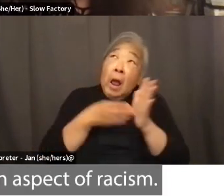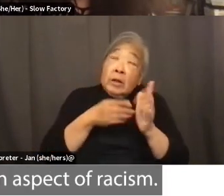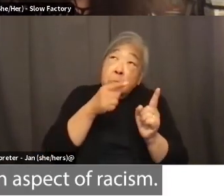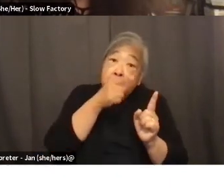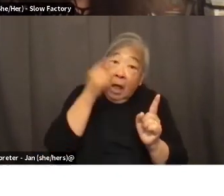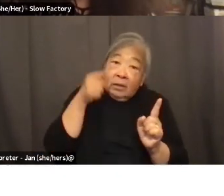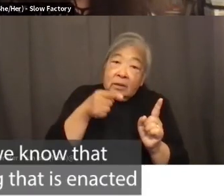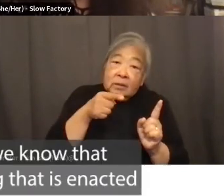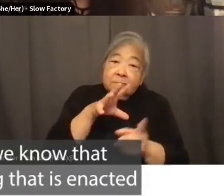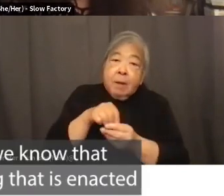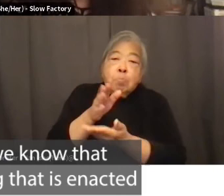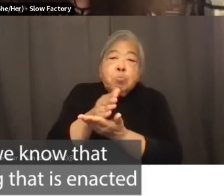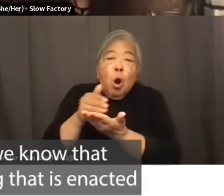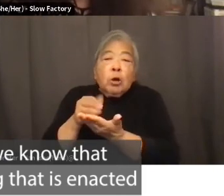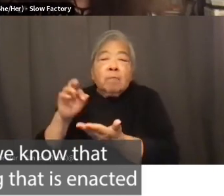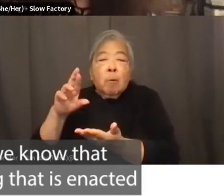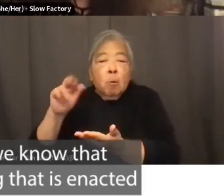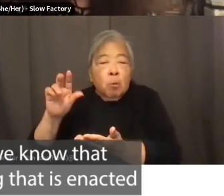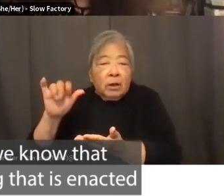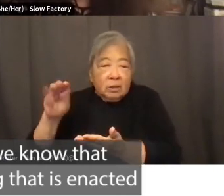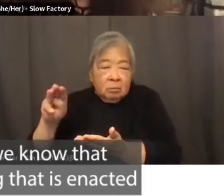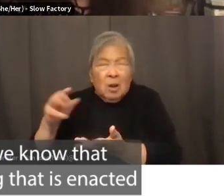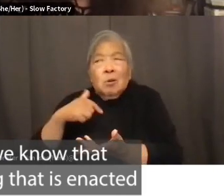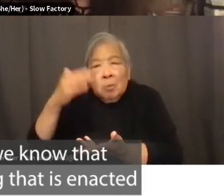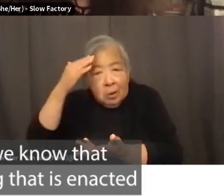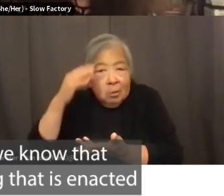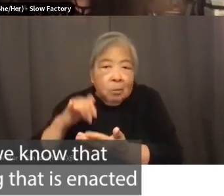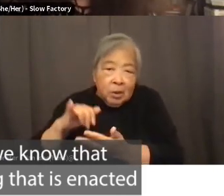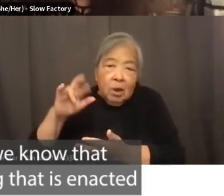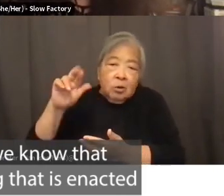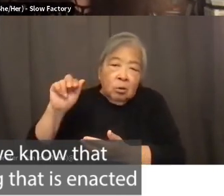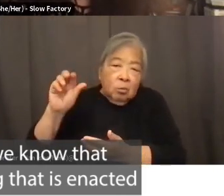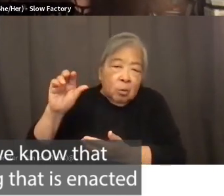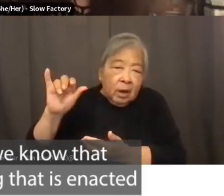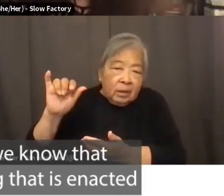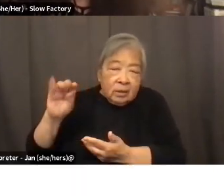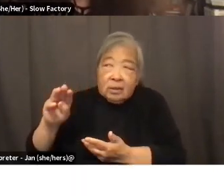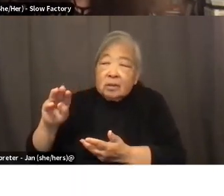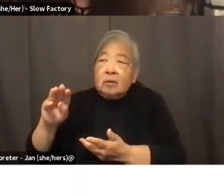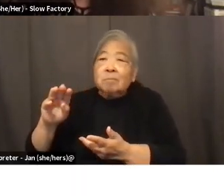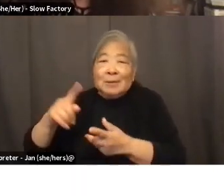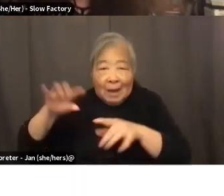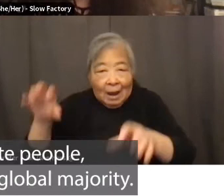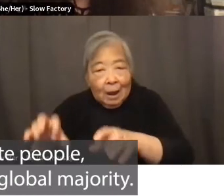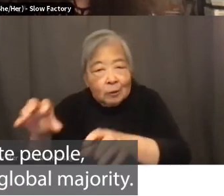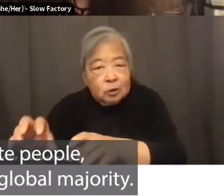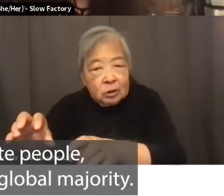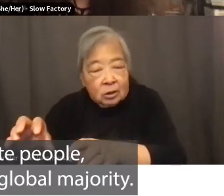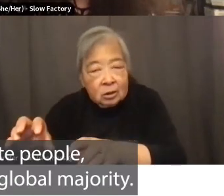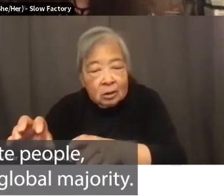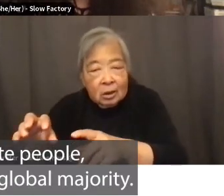of racism. Like, of course, we know that racism is something that is enacted